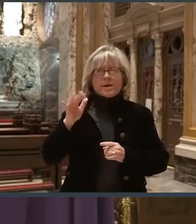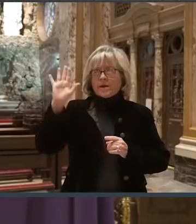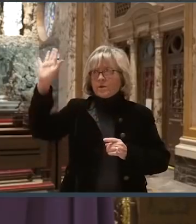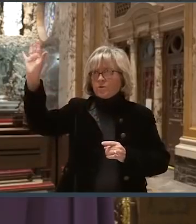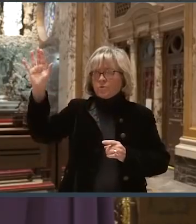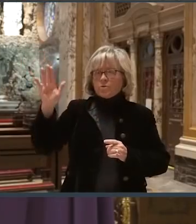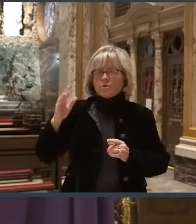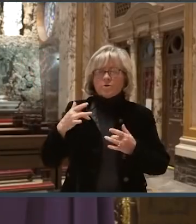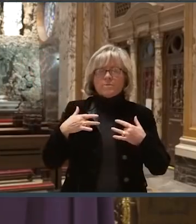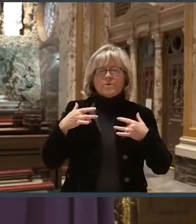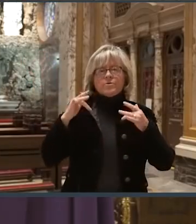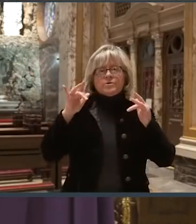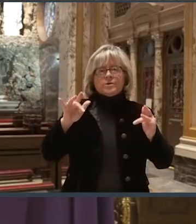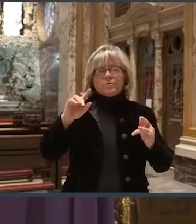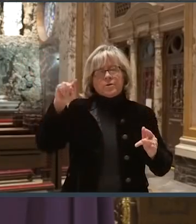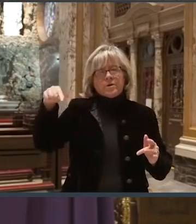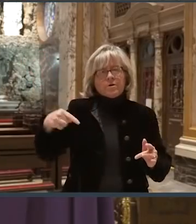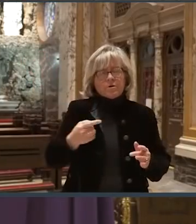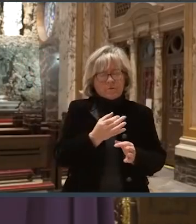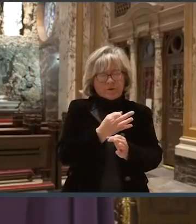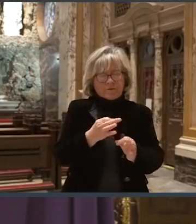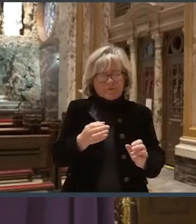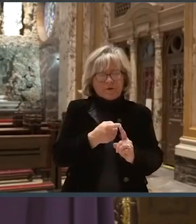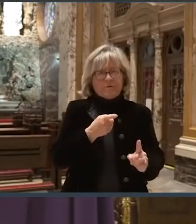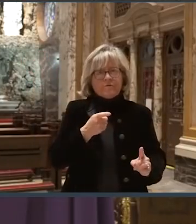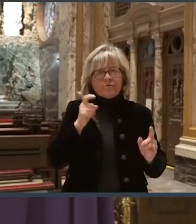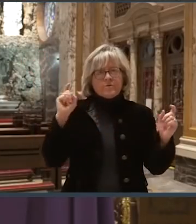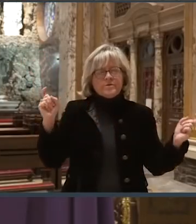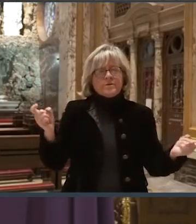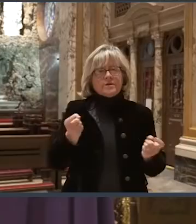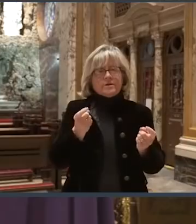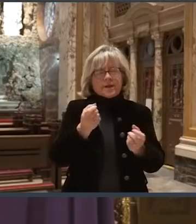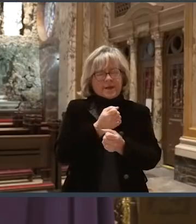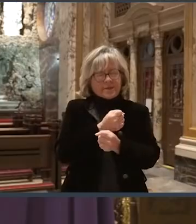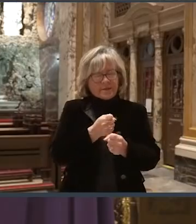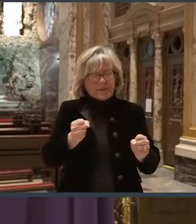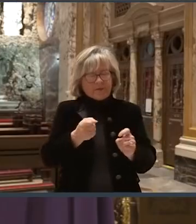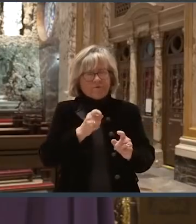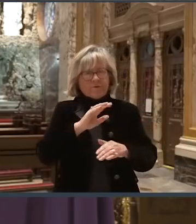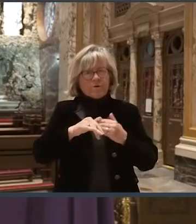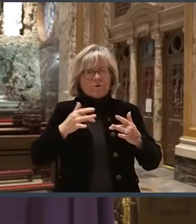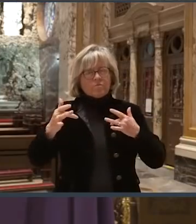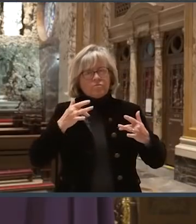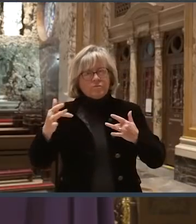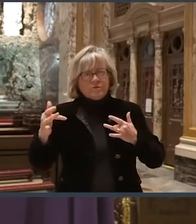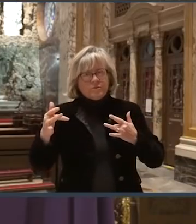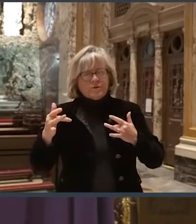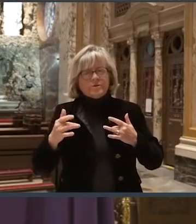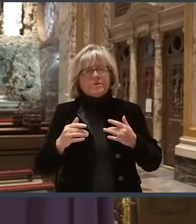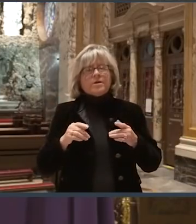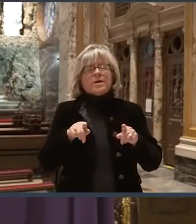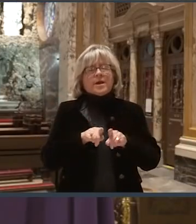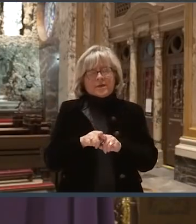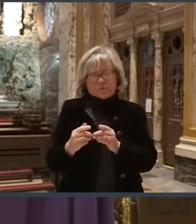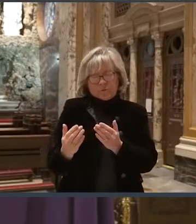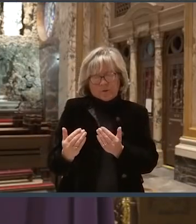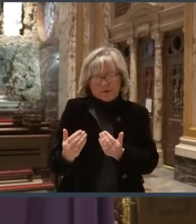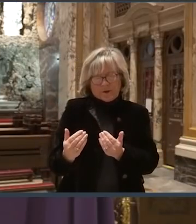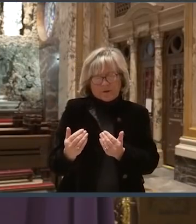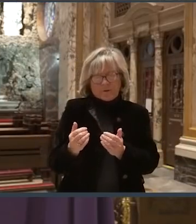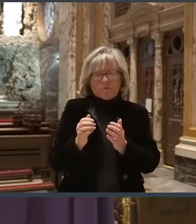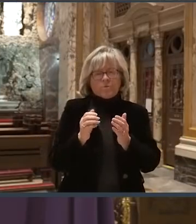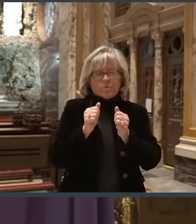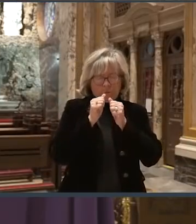mercy, we may be always free from sin and safe from all distress, as we await the blessed